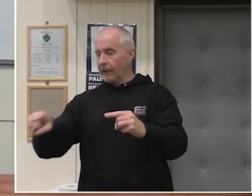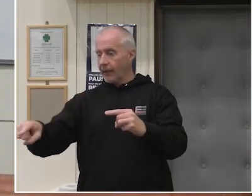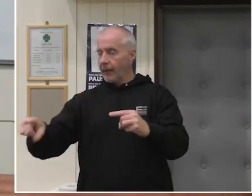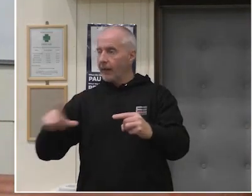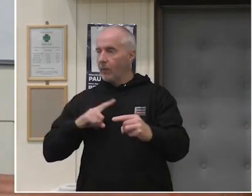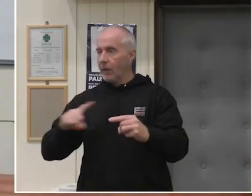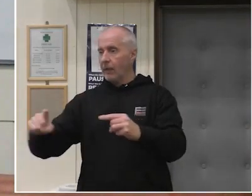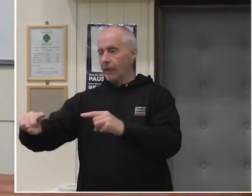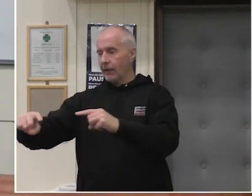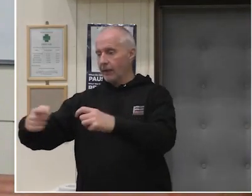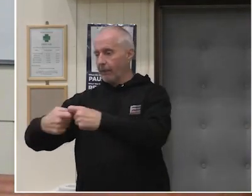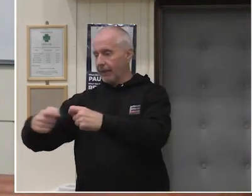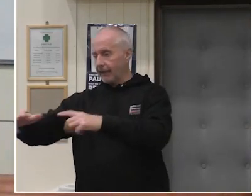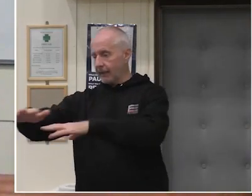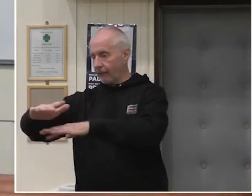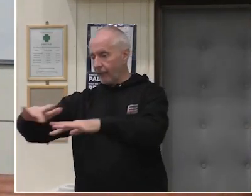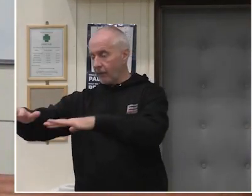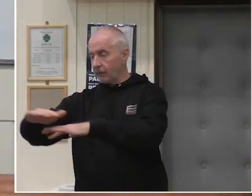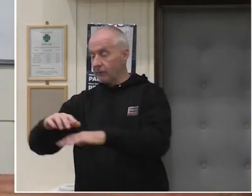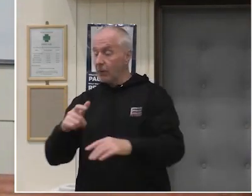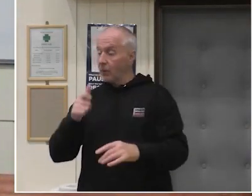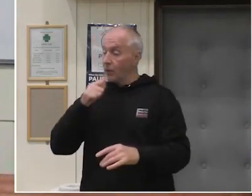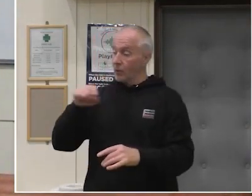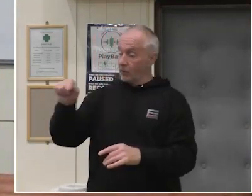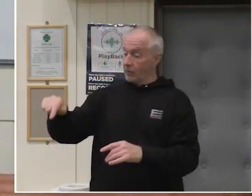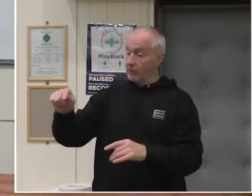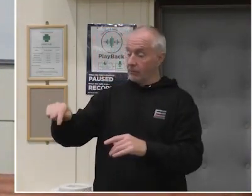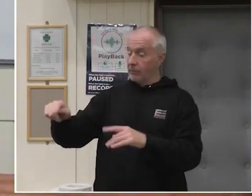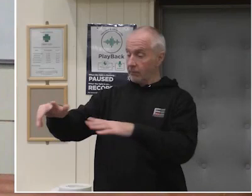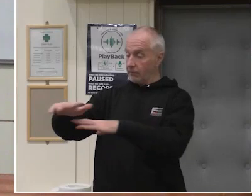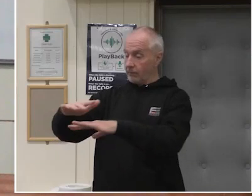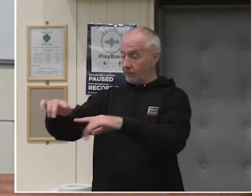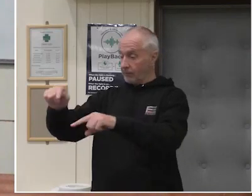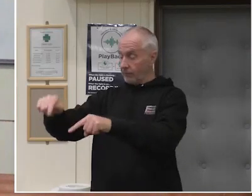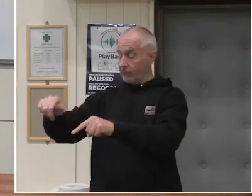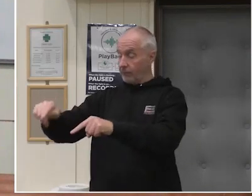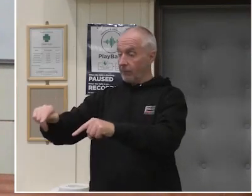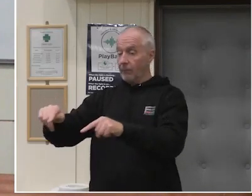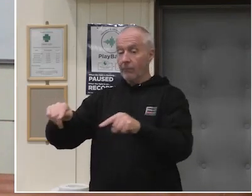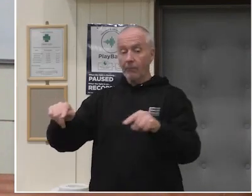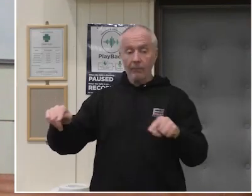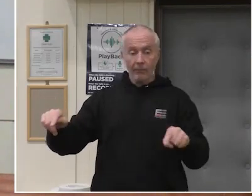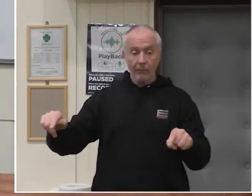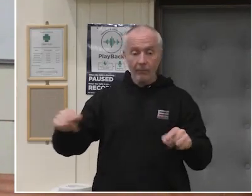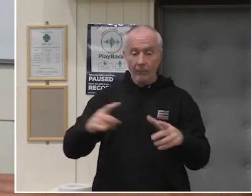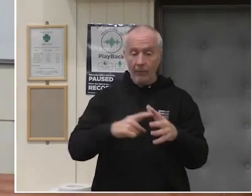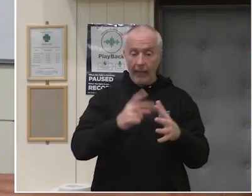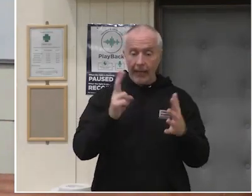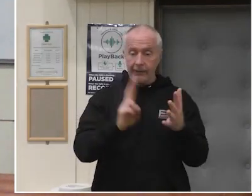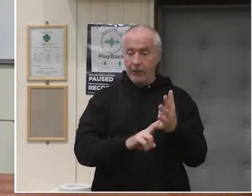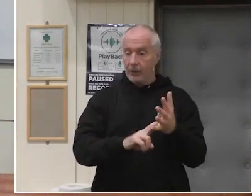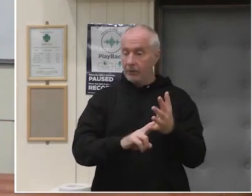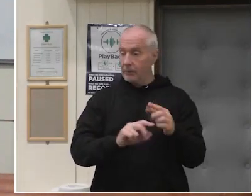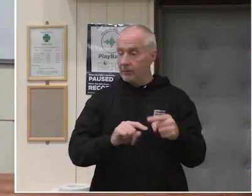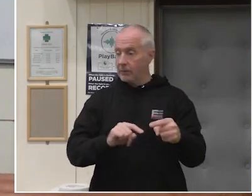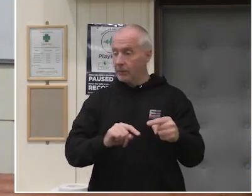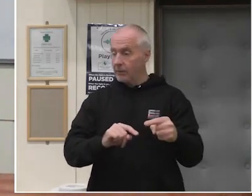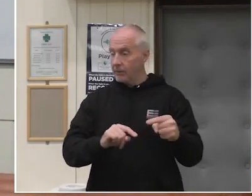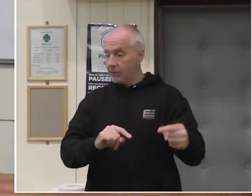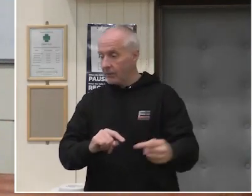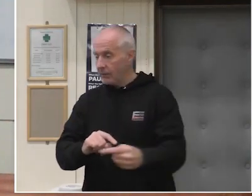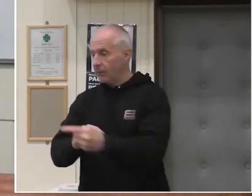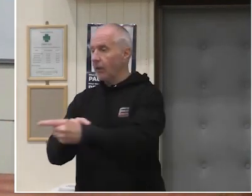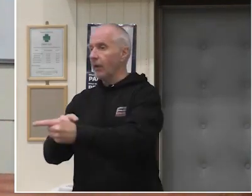do is we then utilise the fact that that magnetic field's there, and all of a sudden the axion has a route to be able